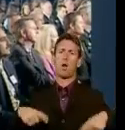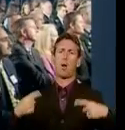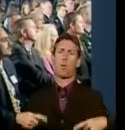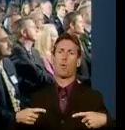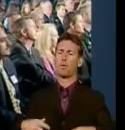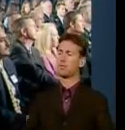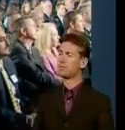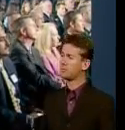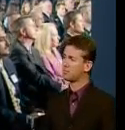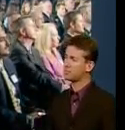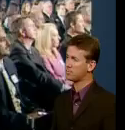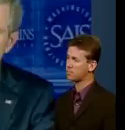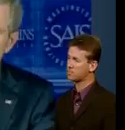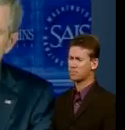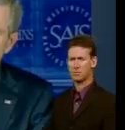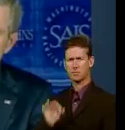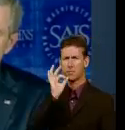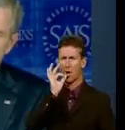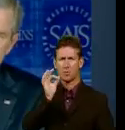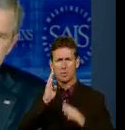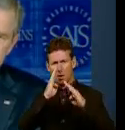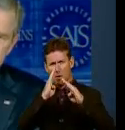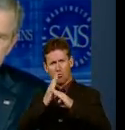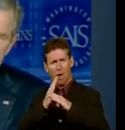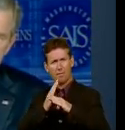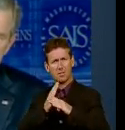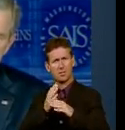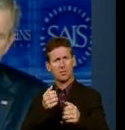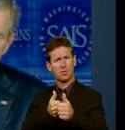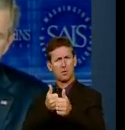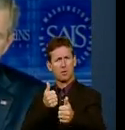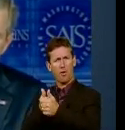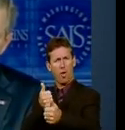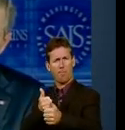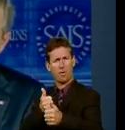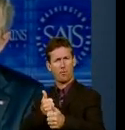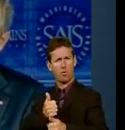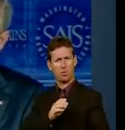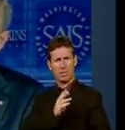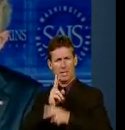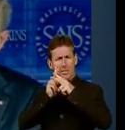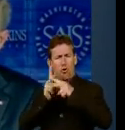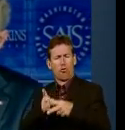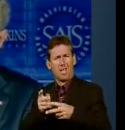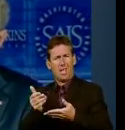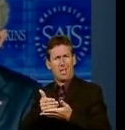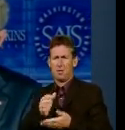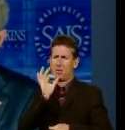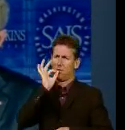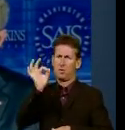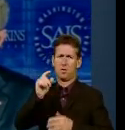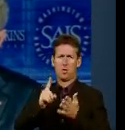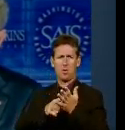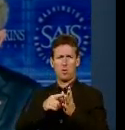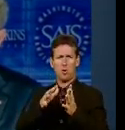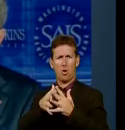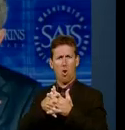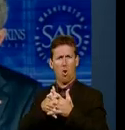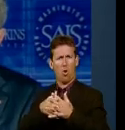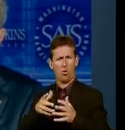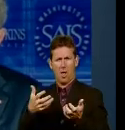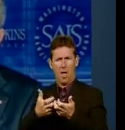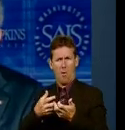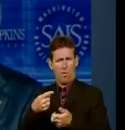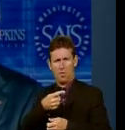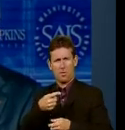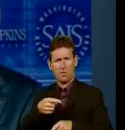to private military contractors. I asked your Secretary of Defense a couple months ago what law governs their actions.